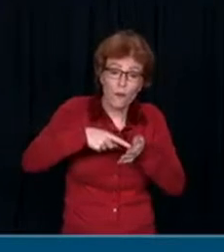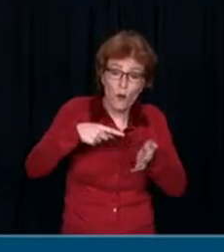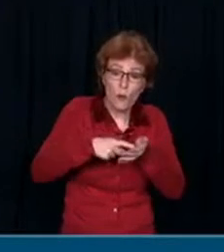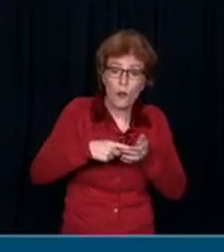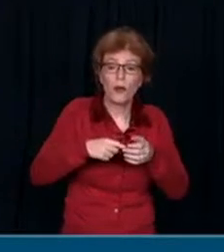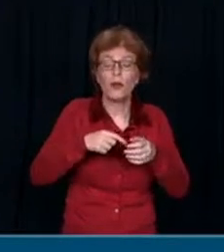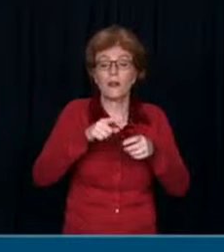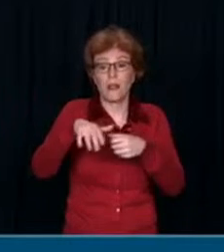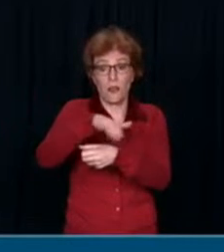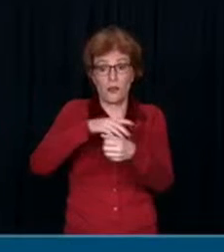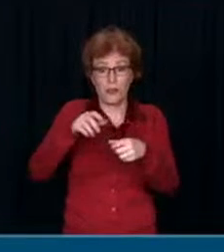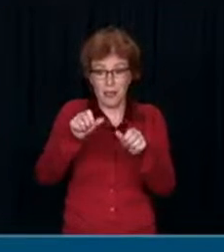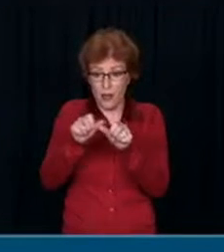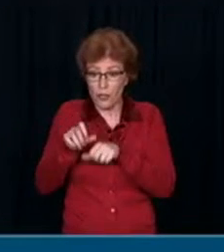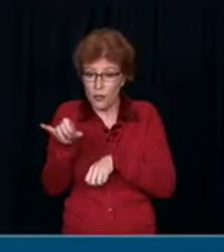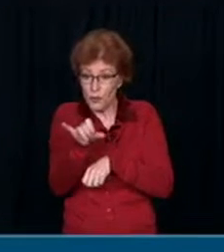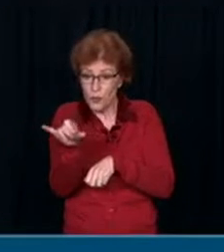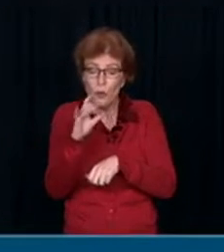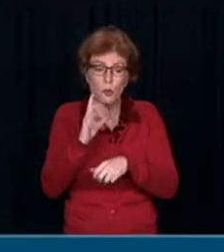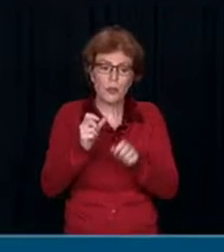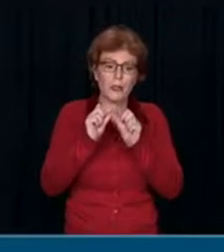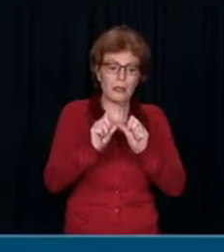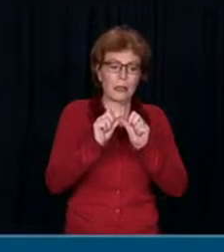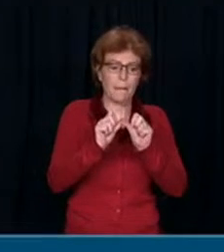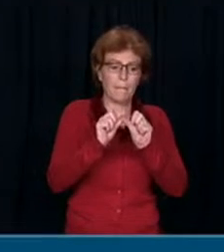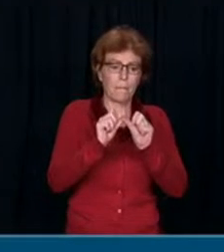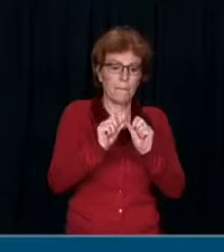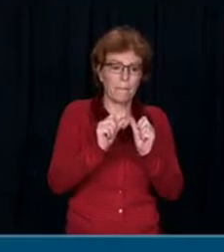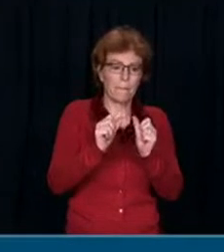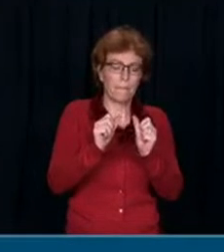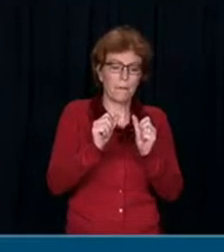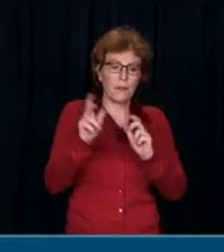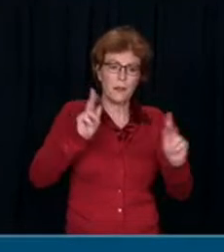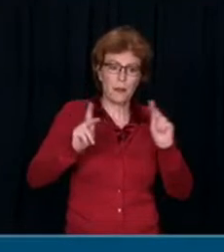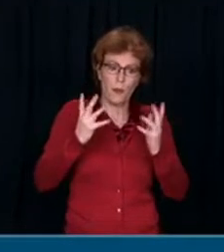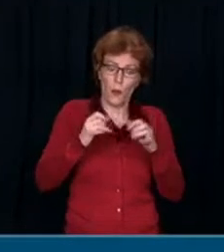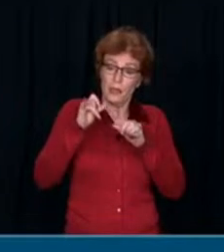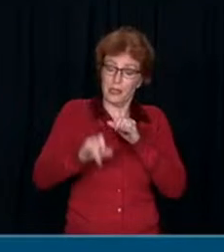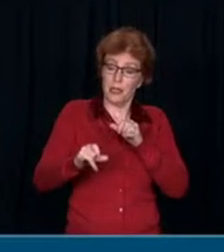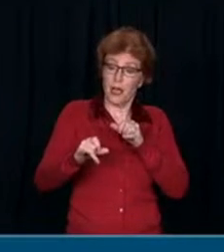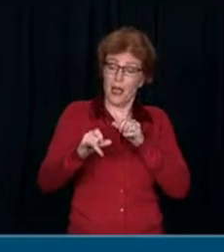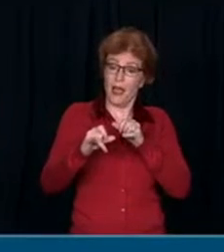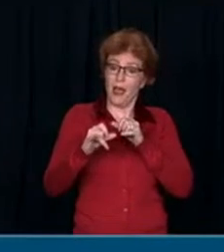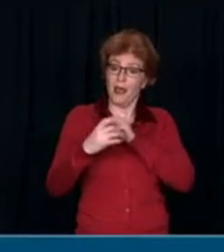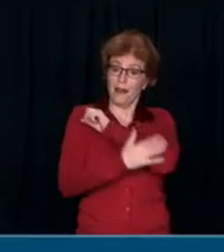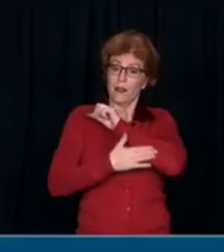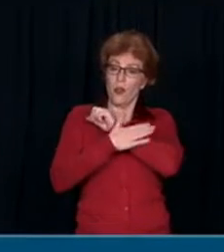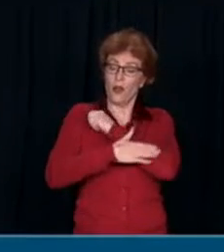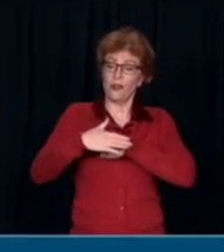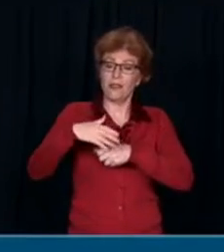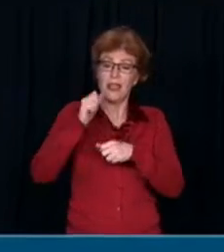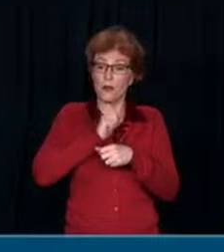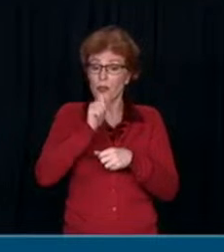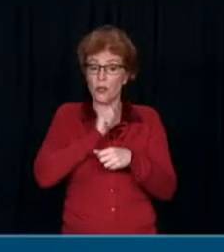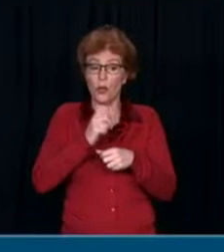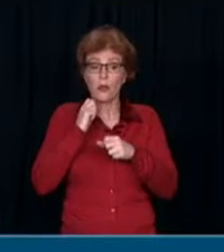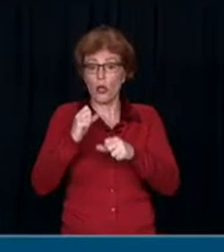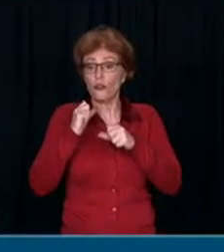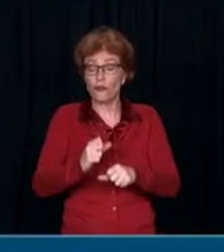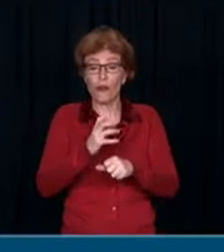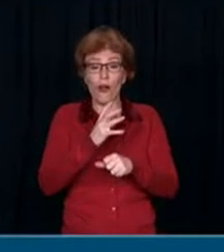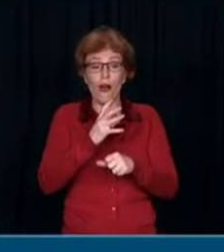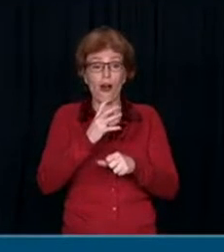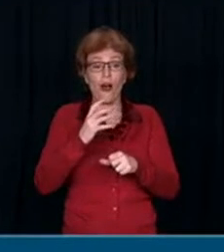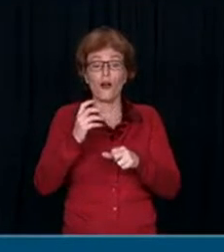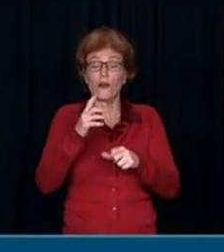care in those areas as well, so that we can keep our folks who want to stay in the rural parts of Arizona, because a strong rural